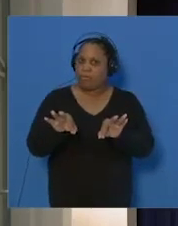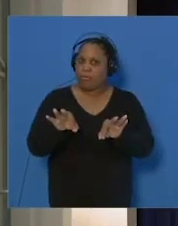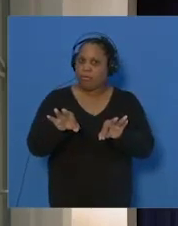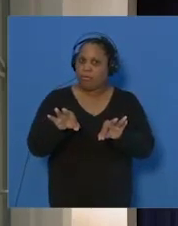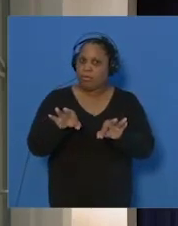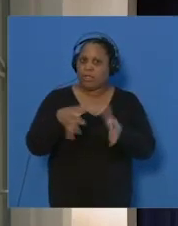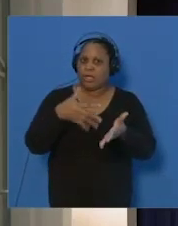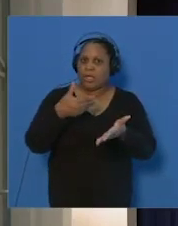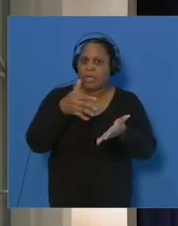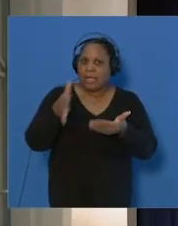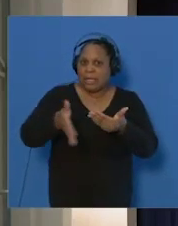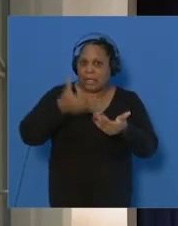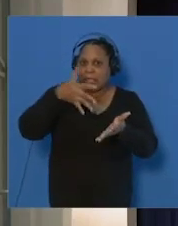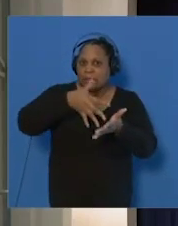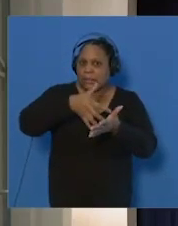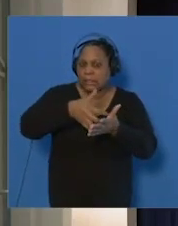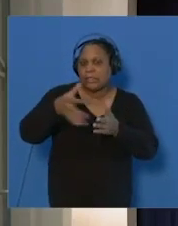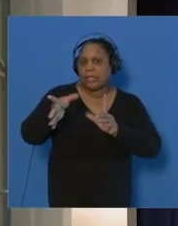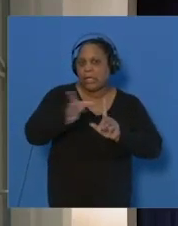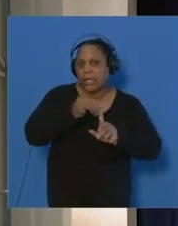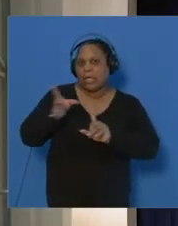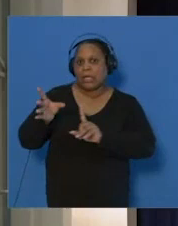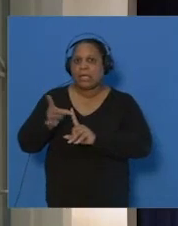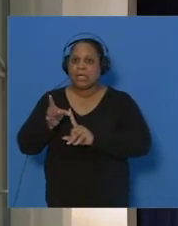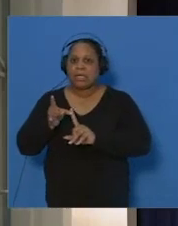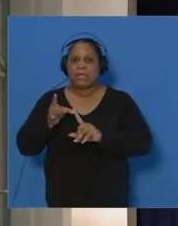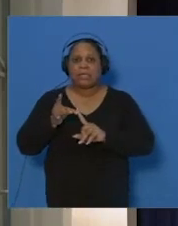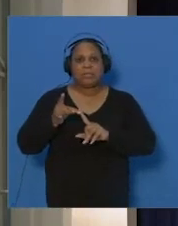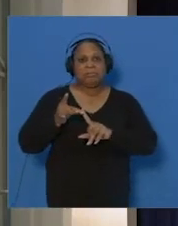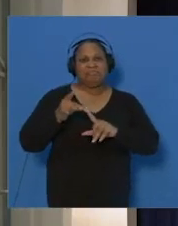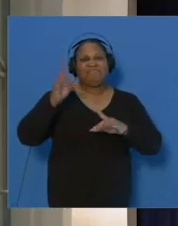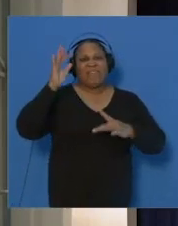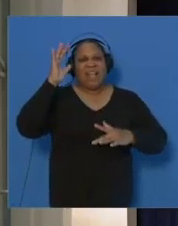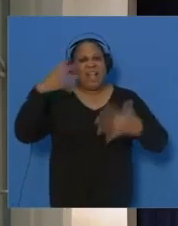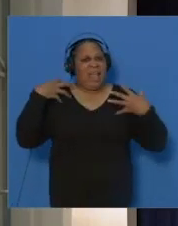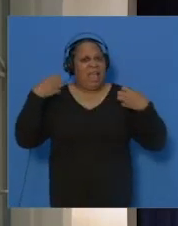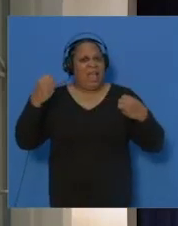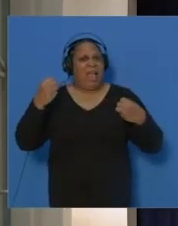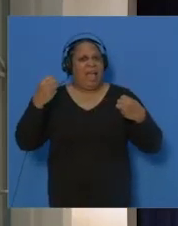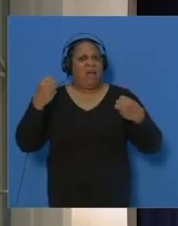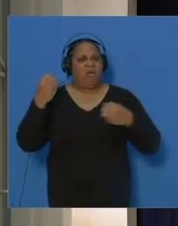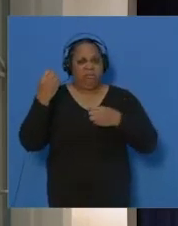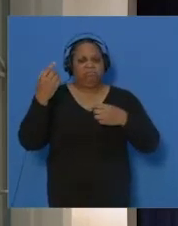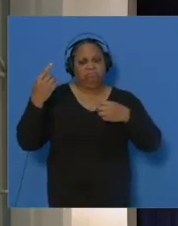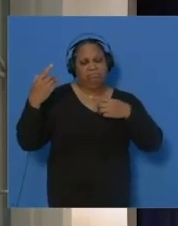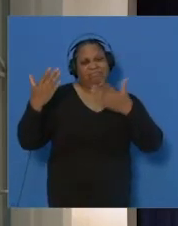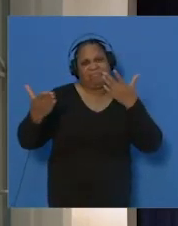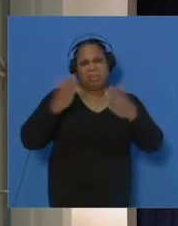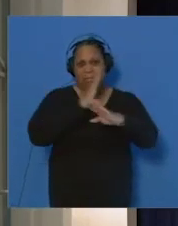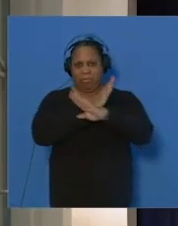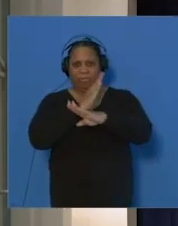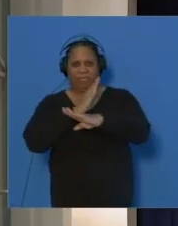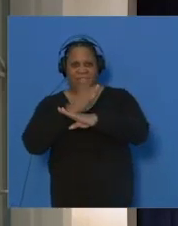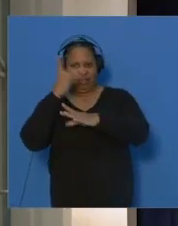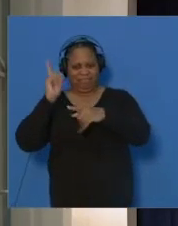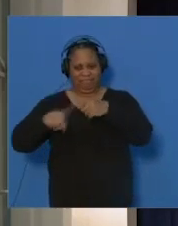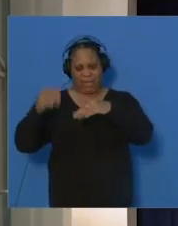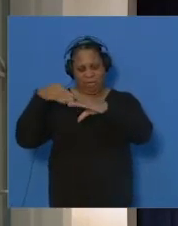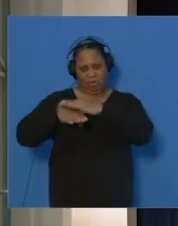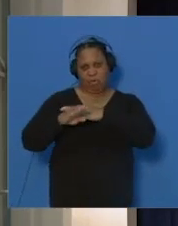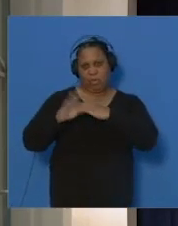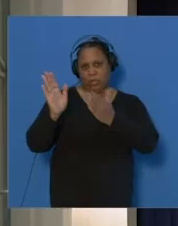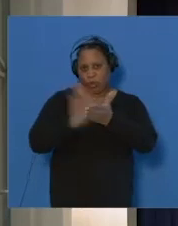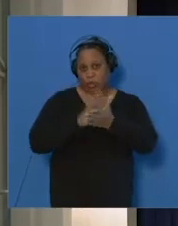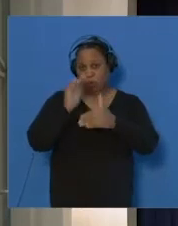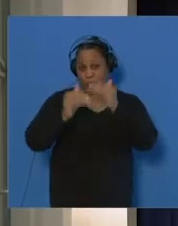vulnerable persons with a condition that may prevent them from physically being in a school building during the COVID-19 pandemic. And I'm wondering, how does